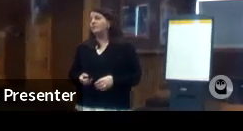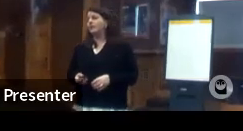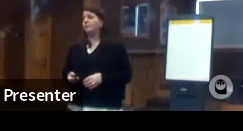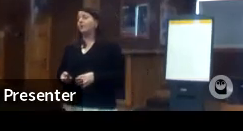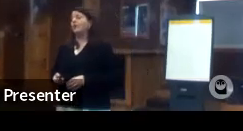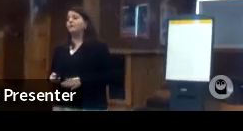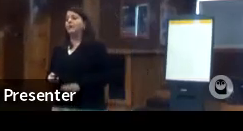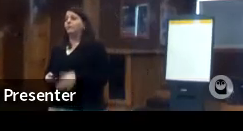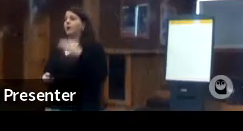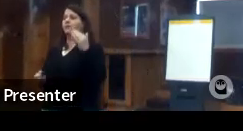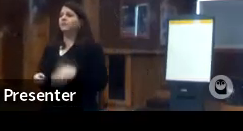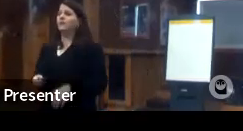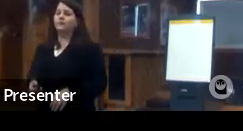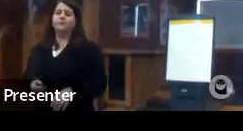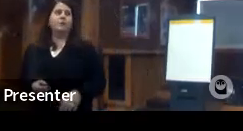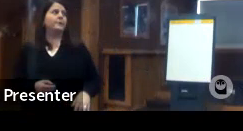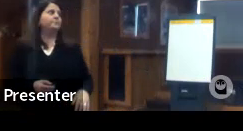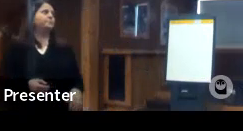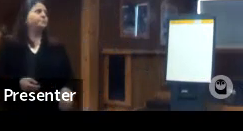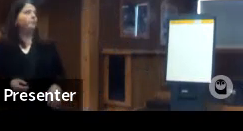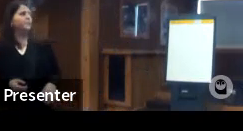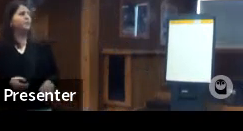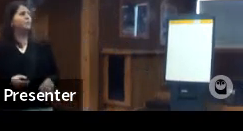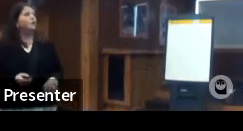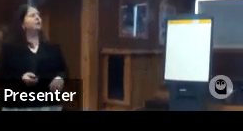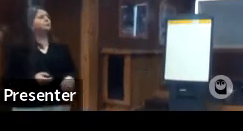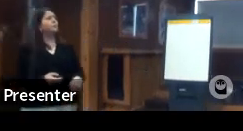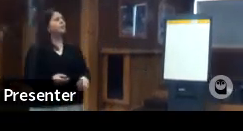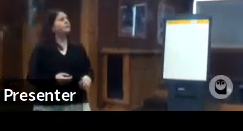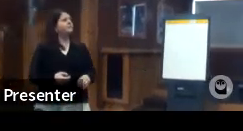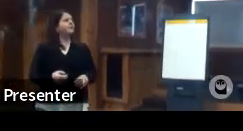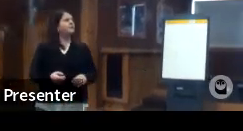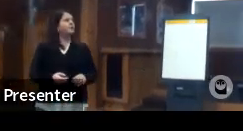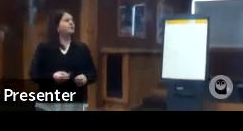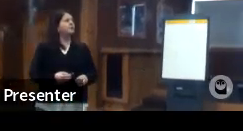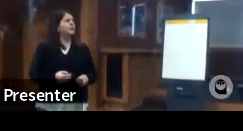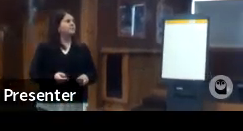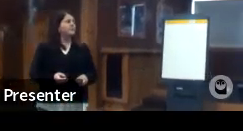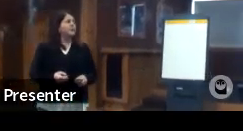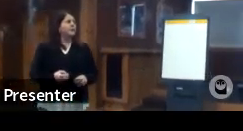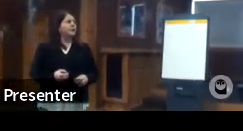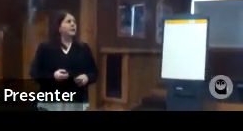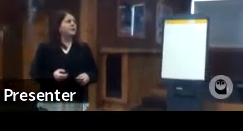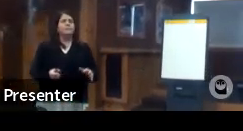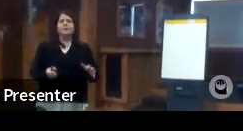probably done it at one time in our life, regardless of the level of trauma. So we wanna also prepare for the defendant's